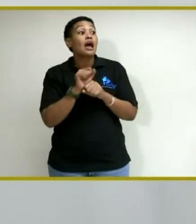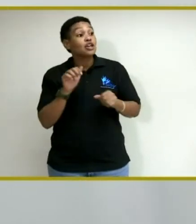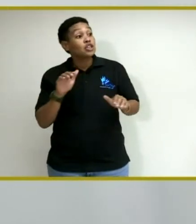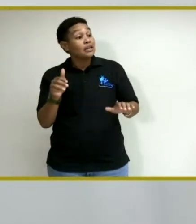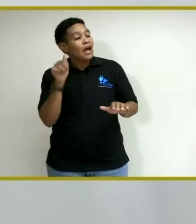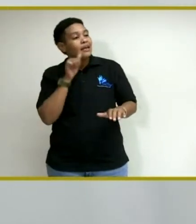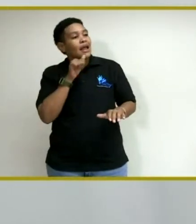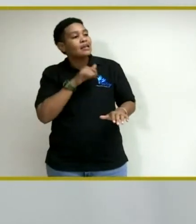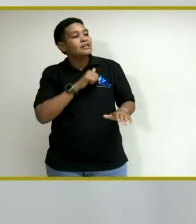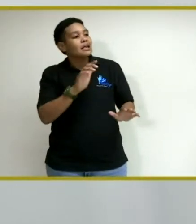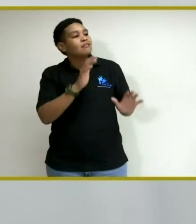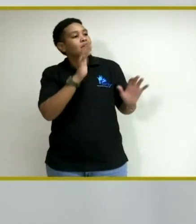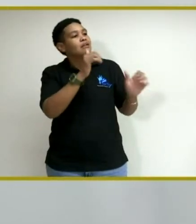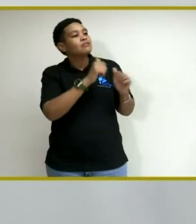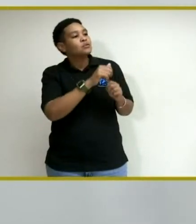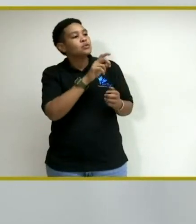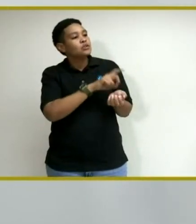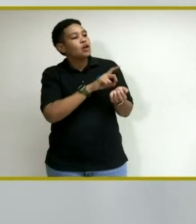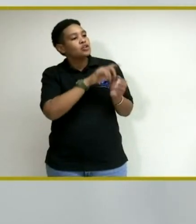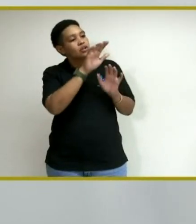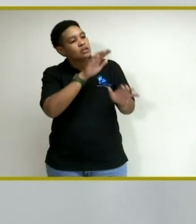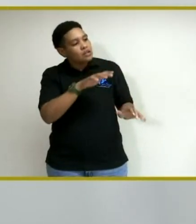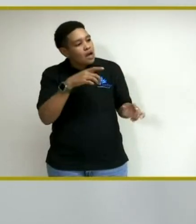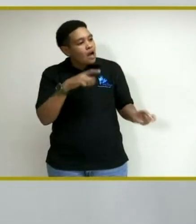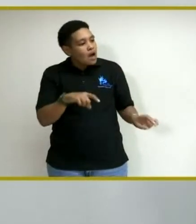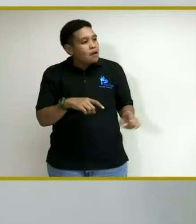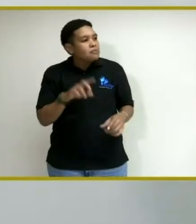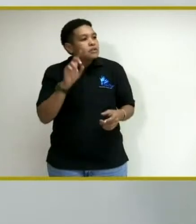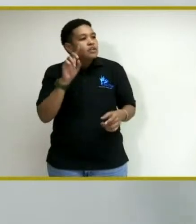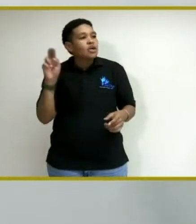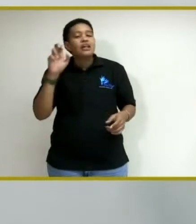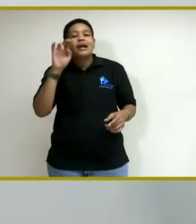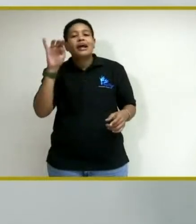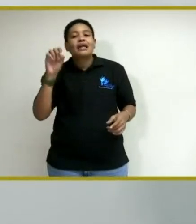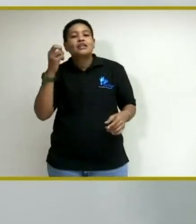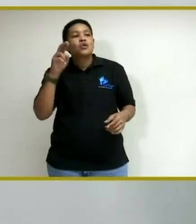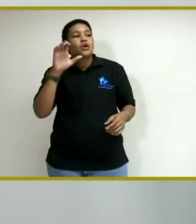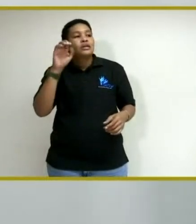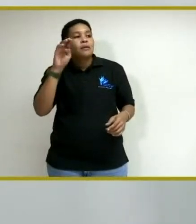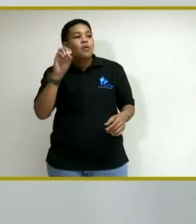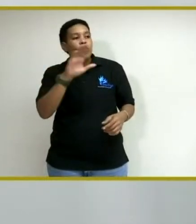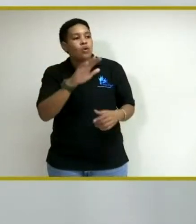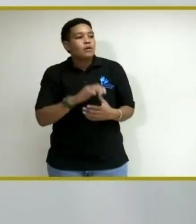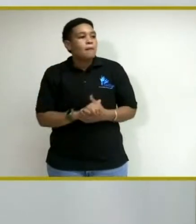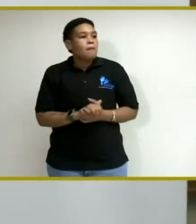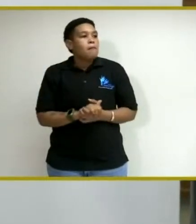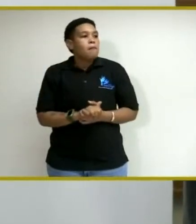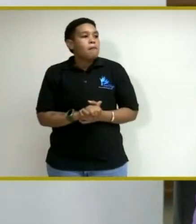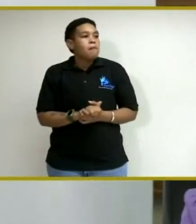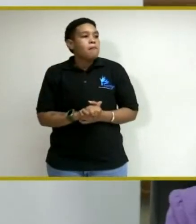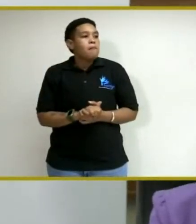to the clinicians, Dr. Ennis or CMO.